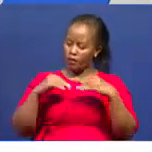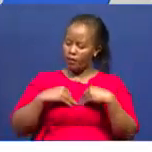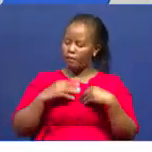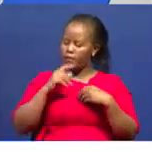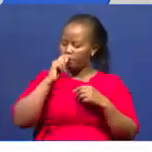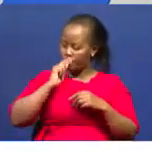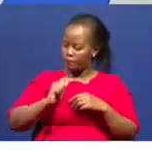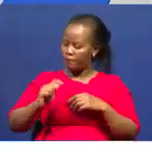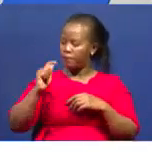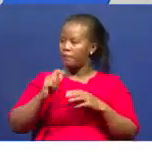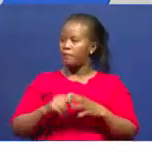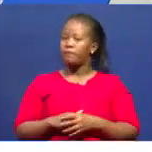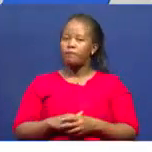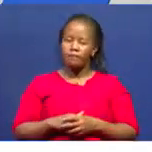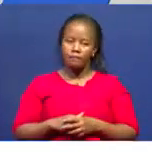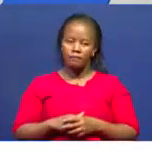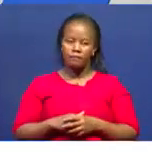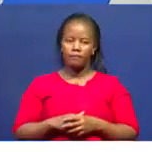that.